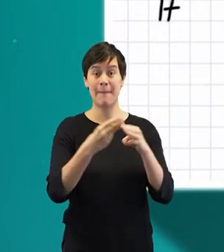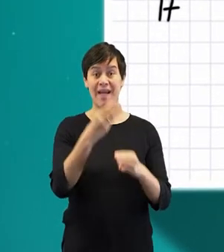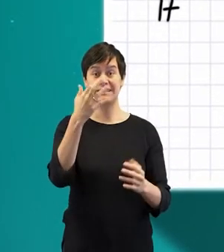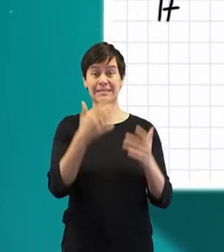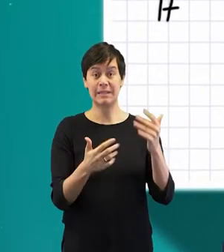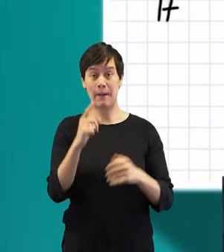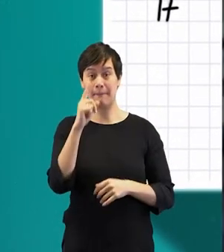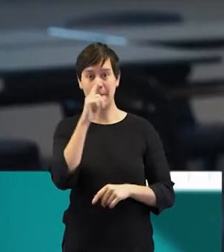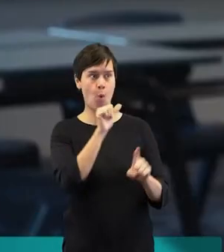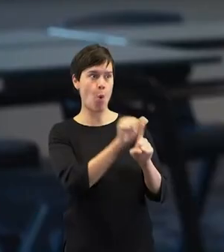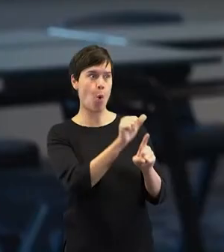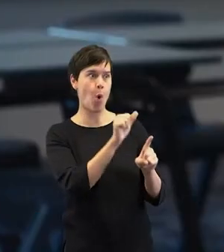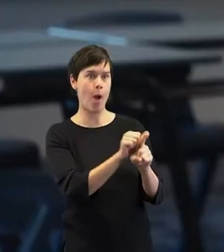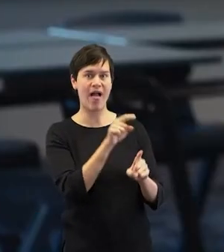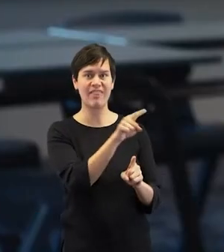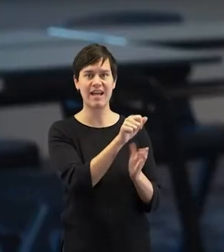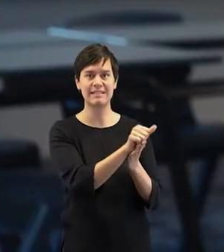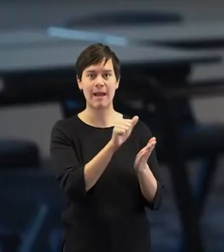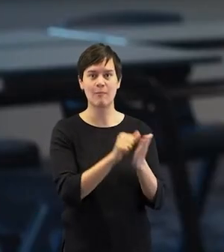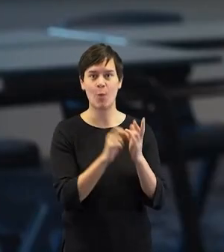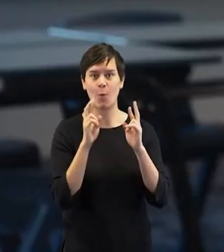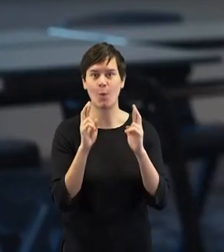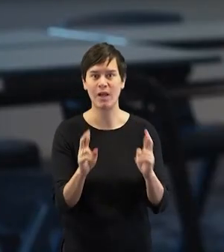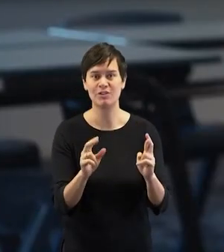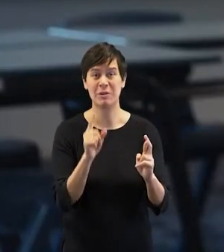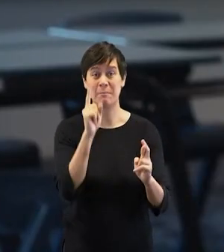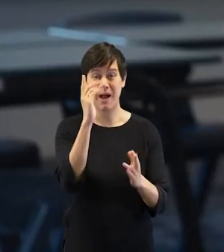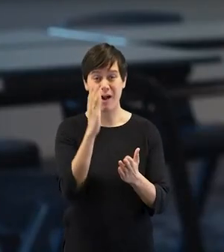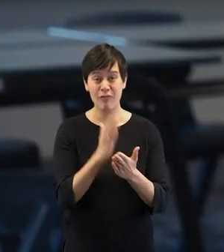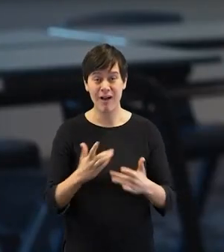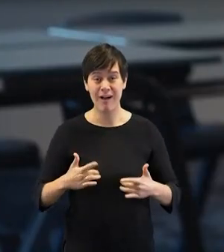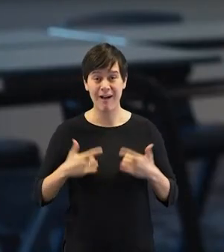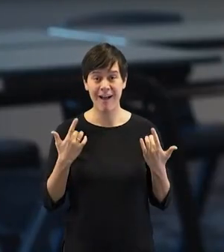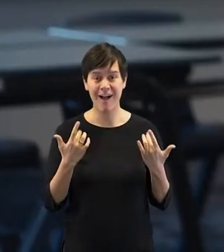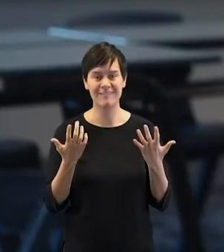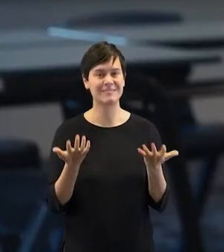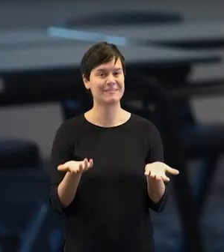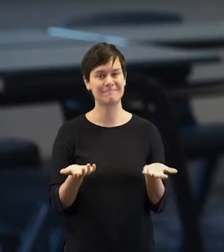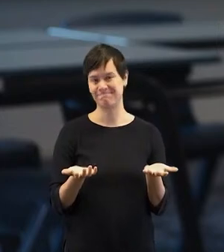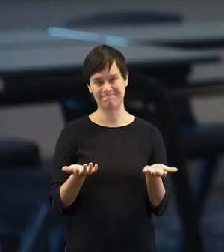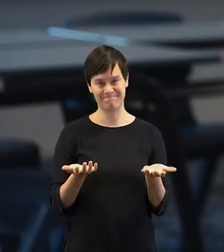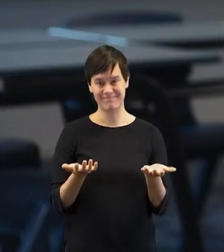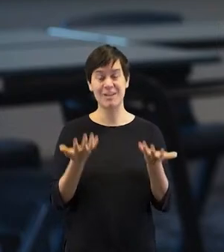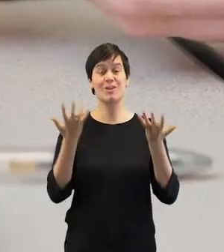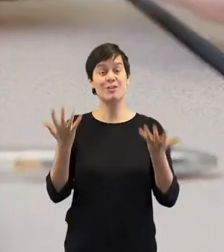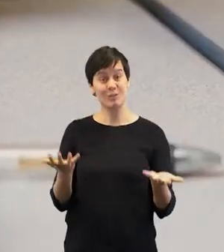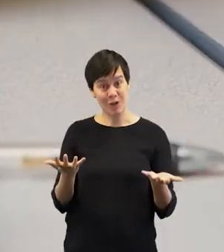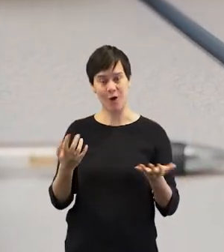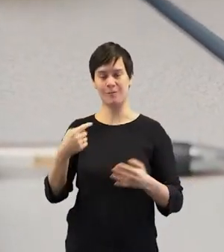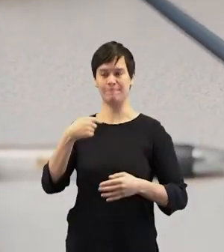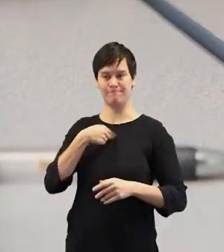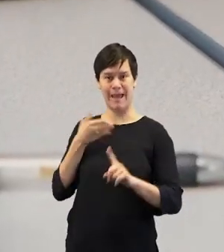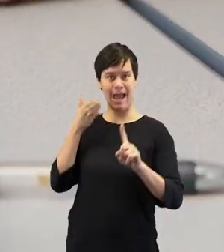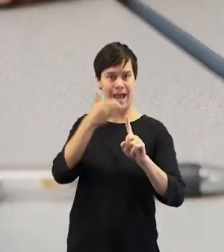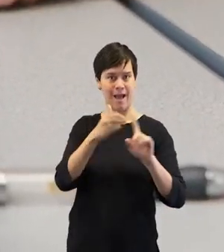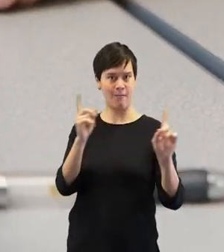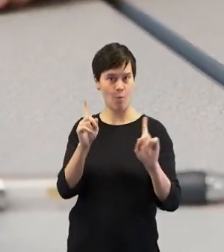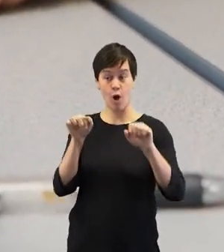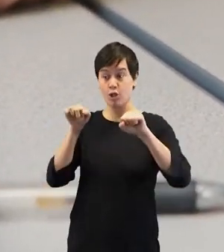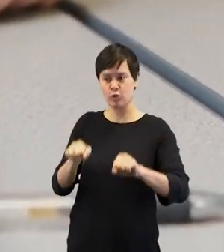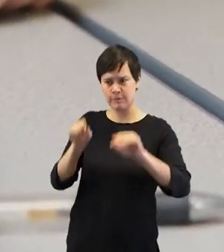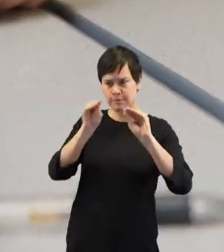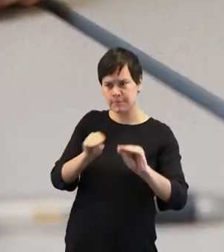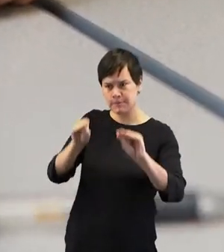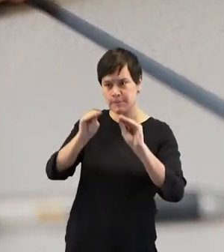stats is everyone's favourite subject. That would be an ideal world, but we know the reality isn't going to be that. So what we want our students to